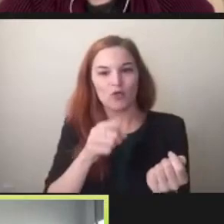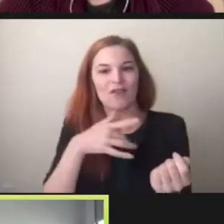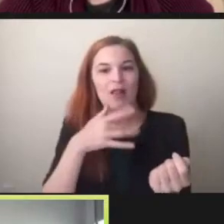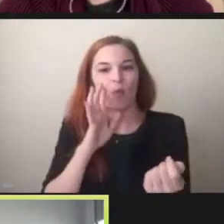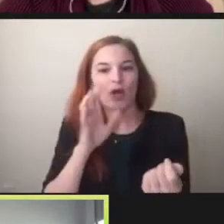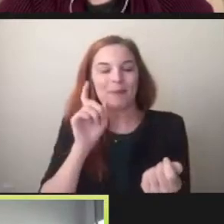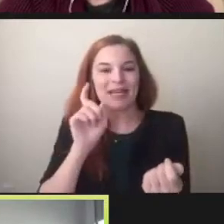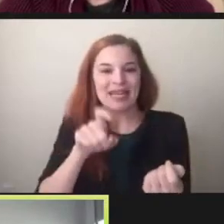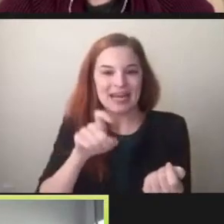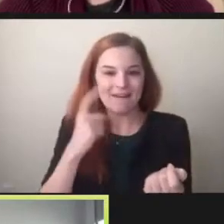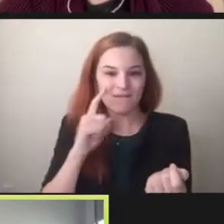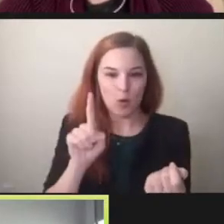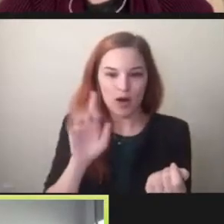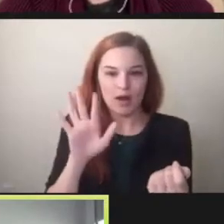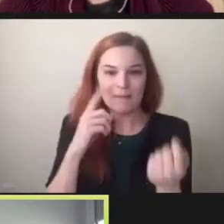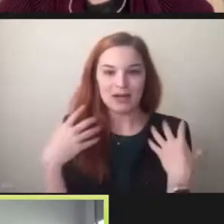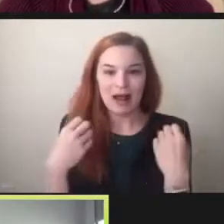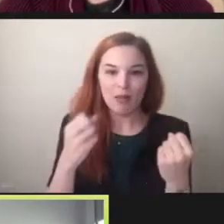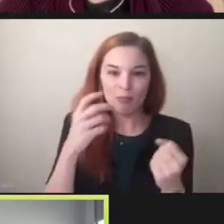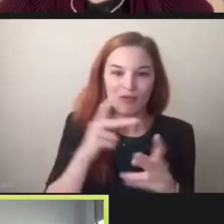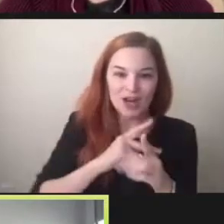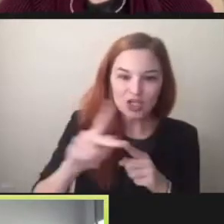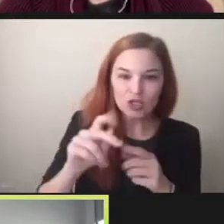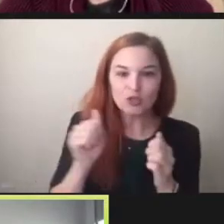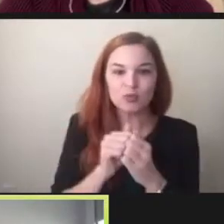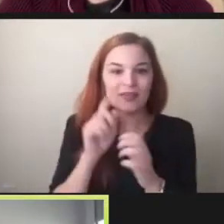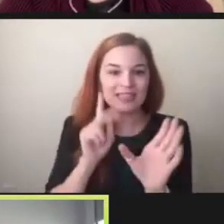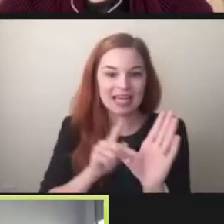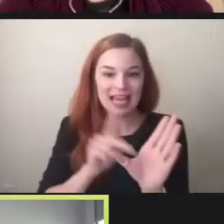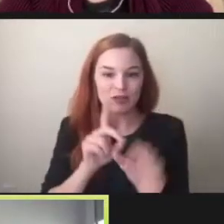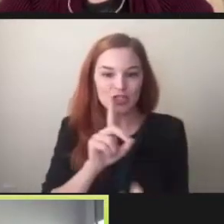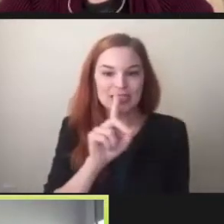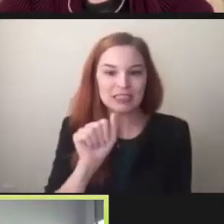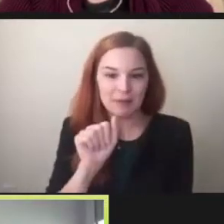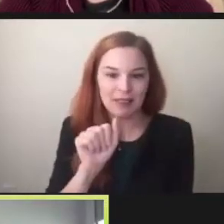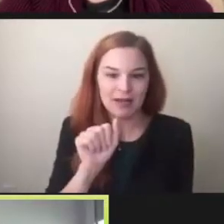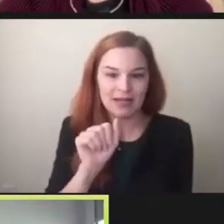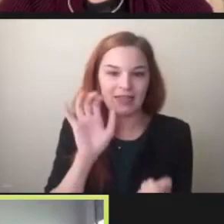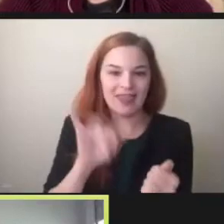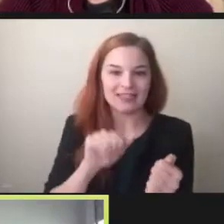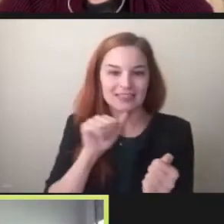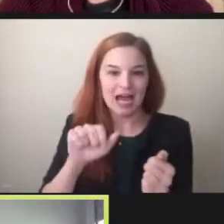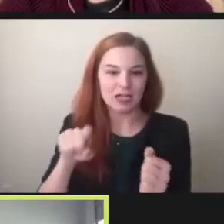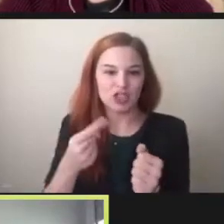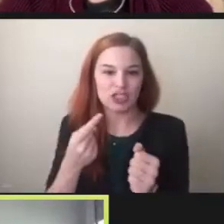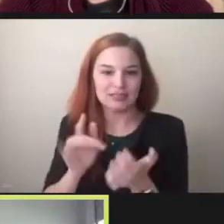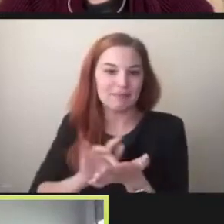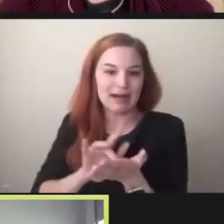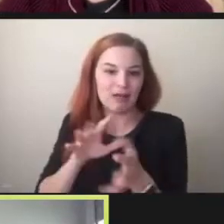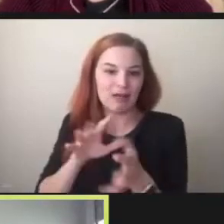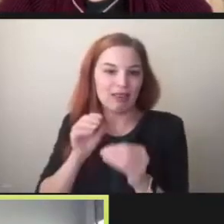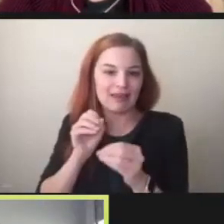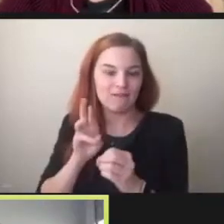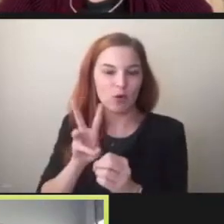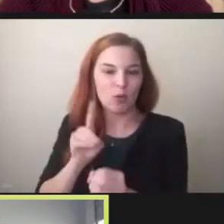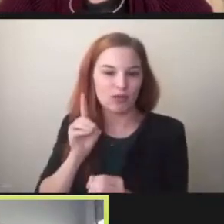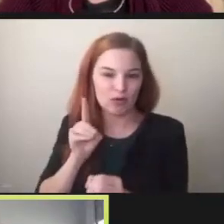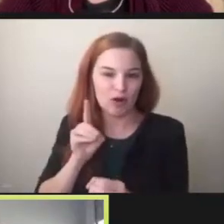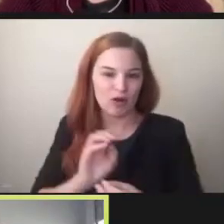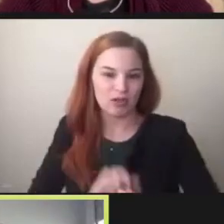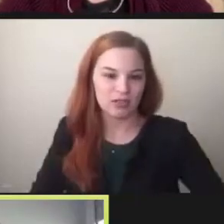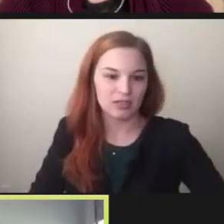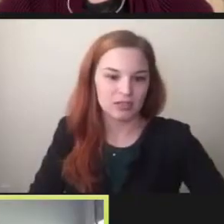or policies do you feel would be necessary for mental health professionals with psychiatric disabilities that are not